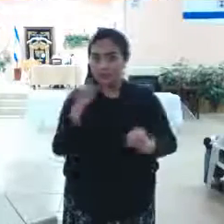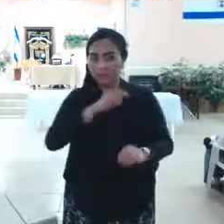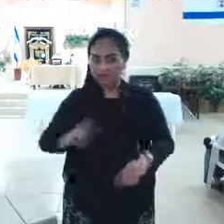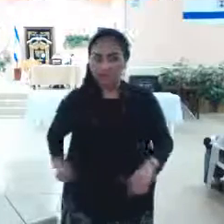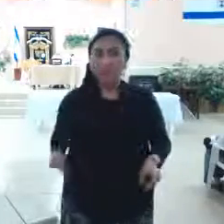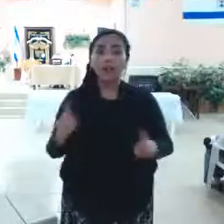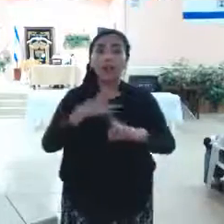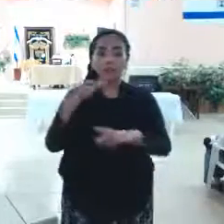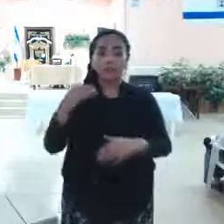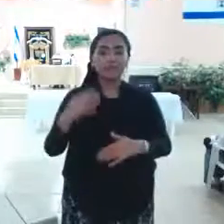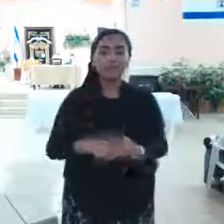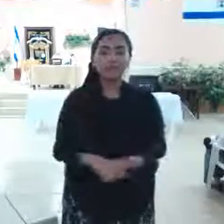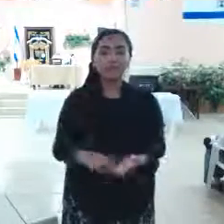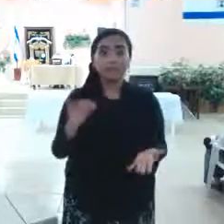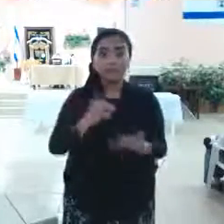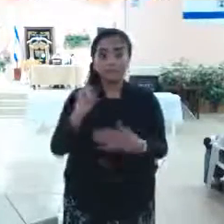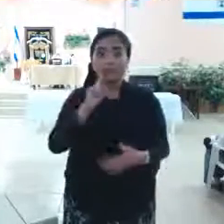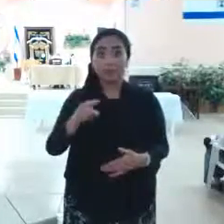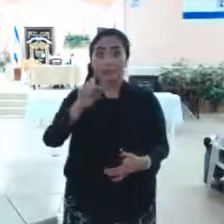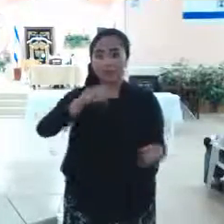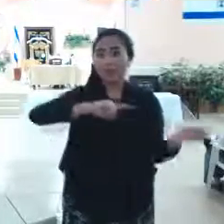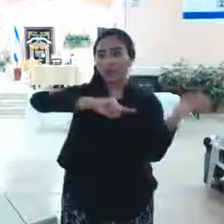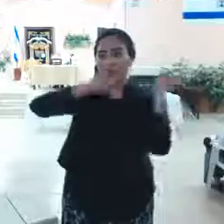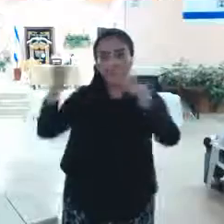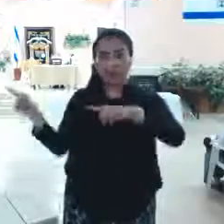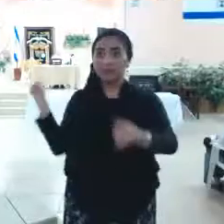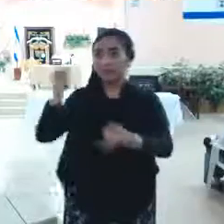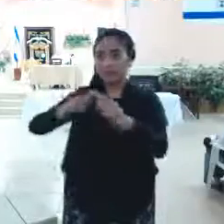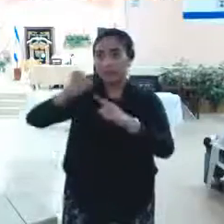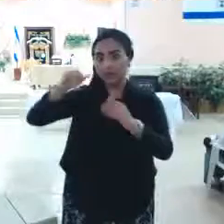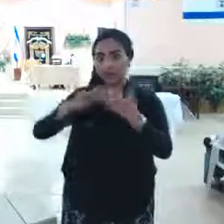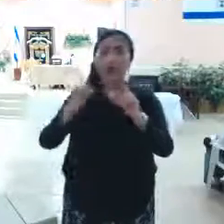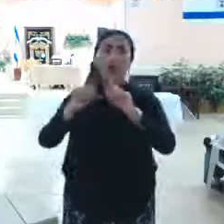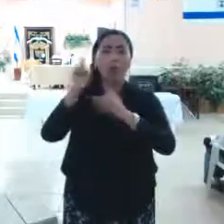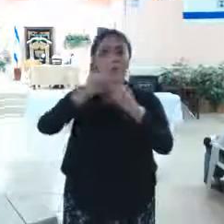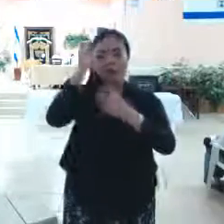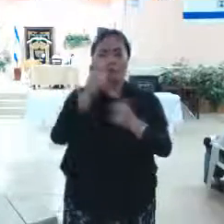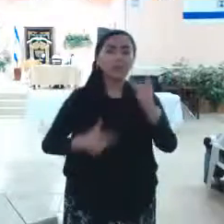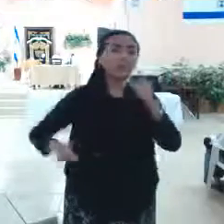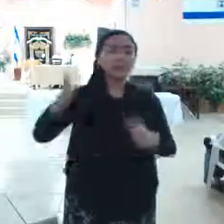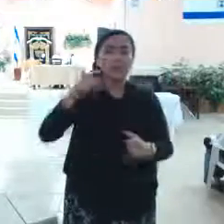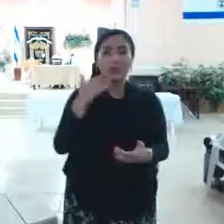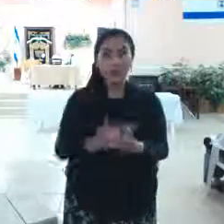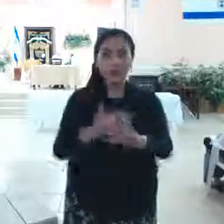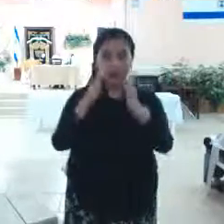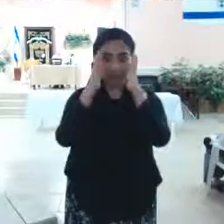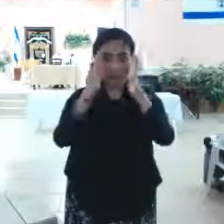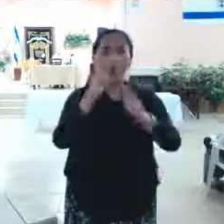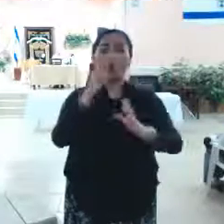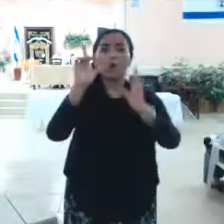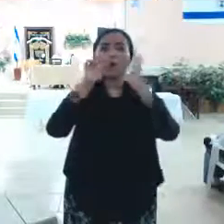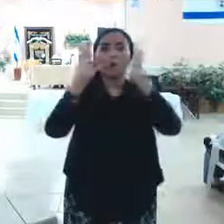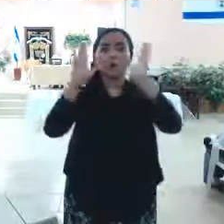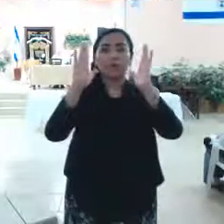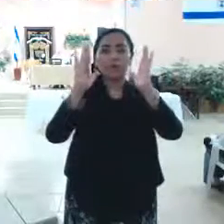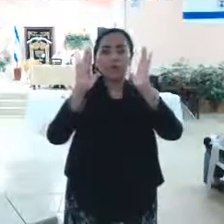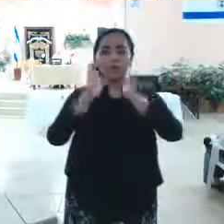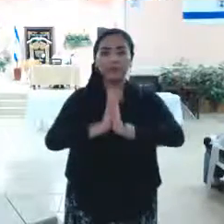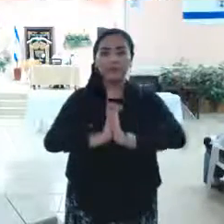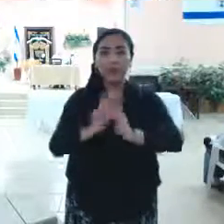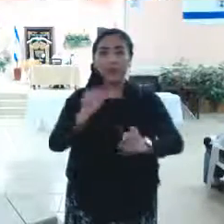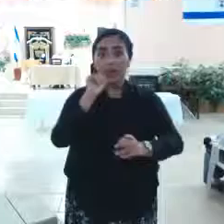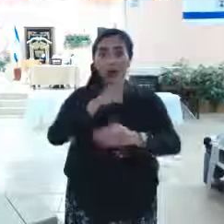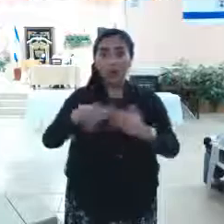anti-Messiah, anti-Mashiach, right? So that he said, you have to go here. But the Eternal Father is so good. Pay attention. Who's paying